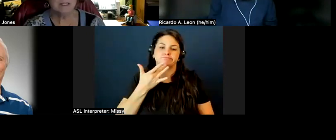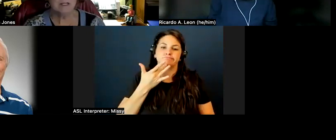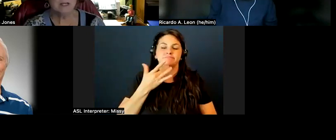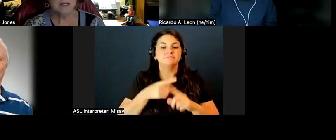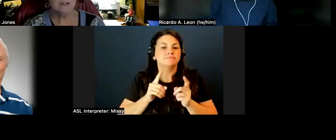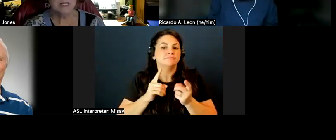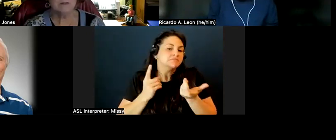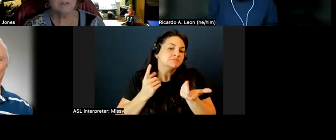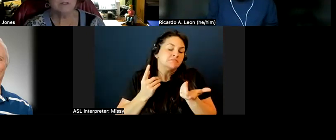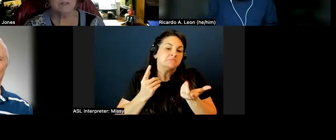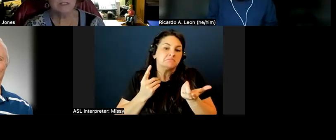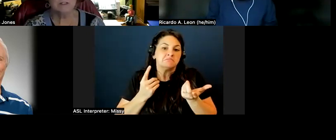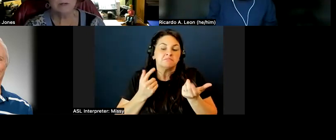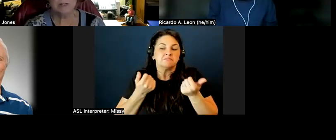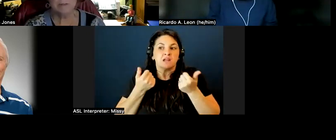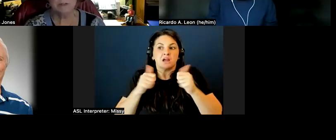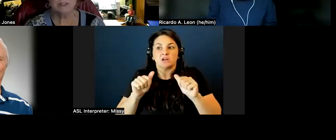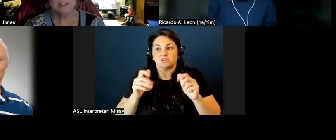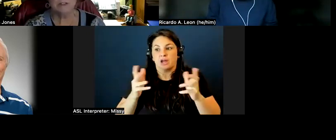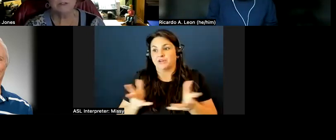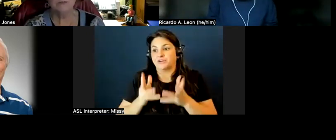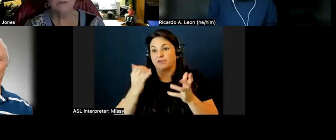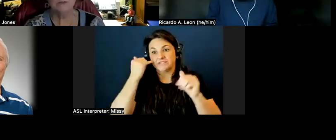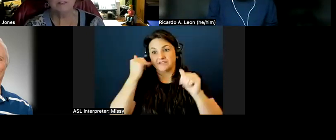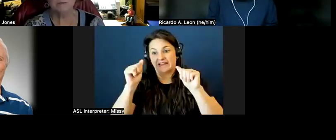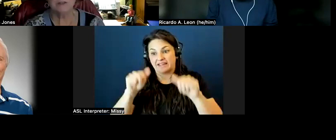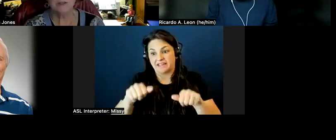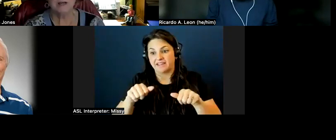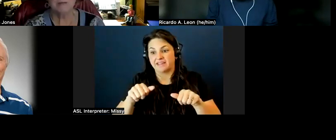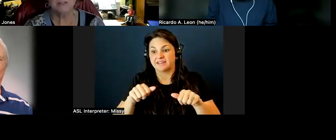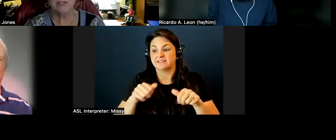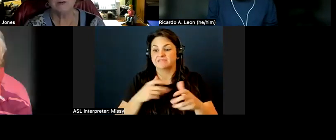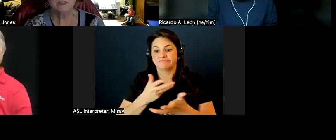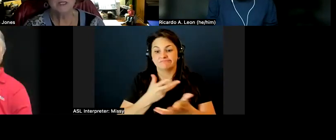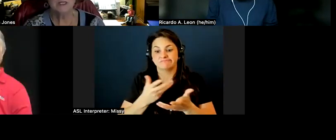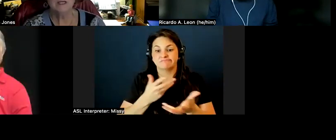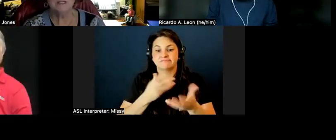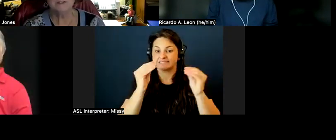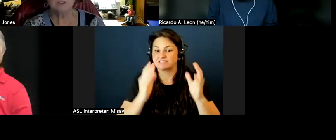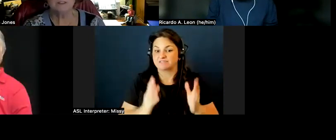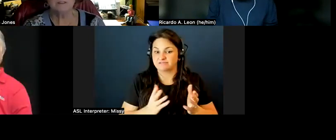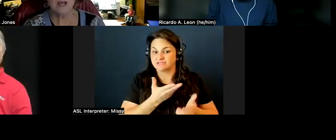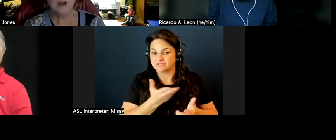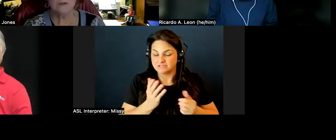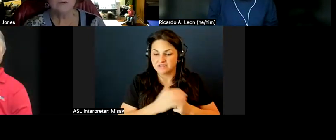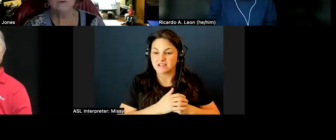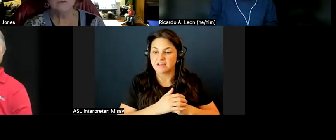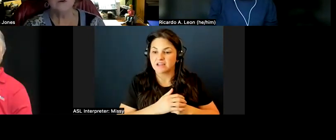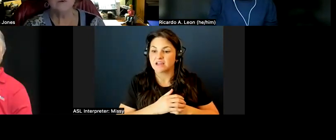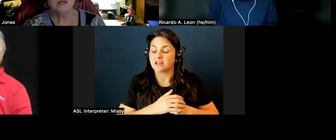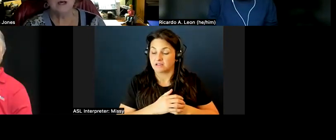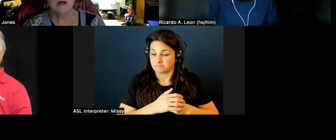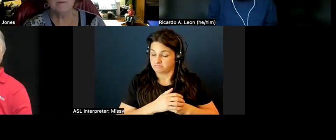ways, and I try to encourage when I do have an opportunity to interface with educators in this world is, are